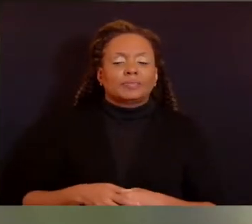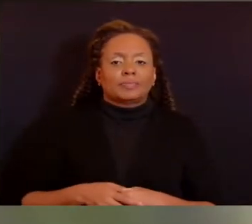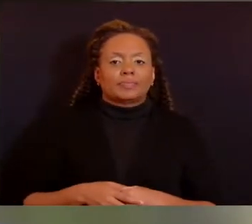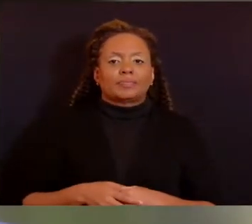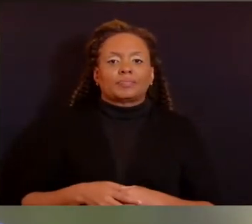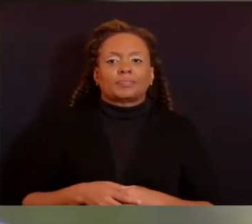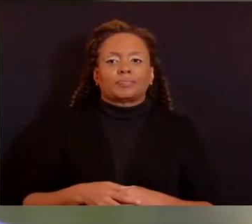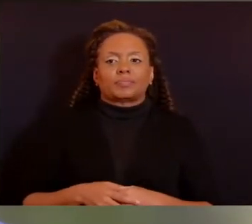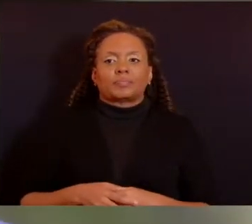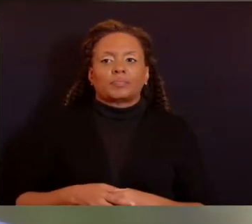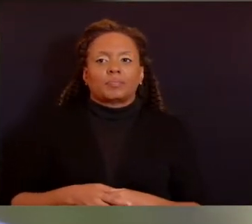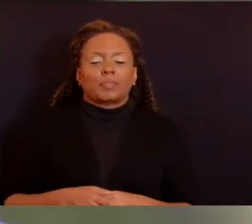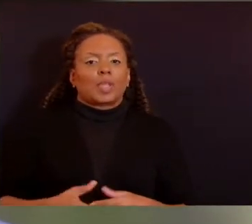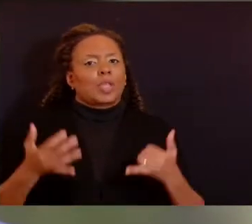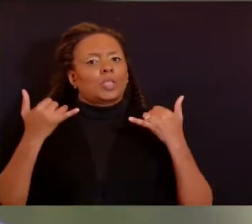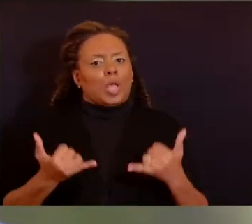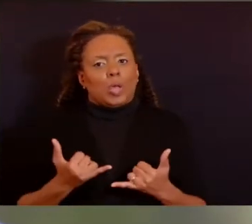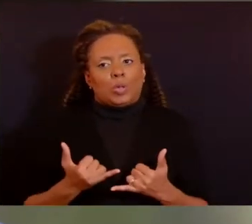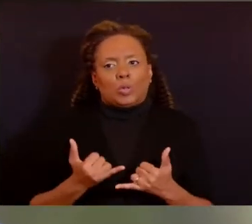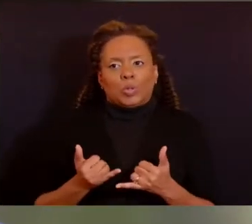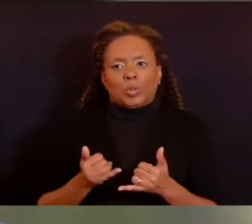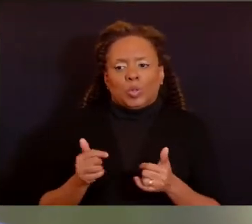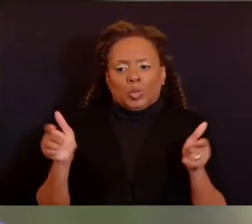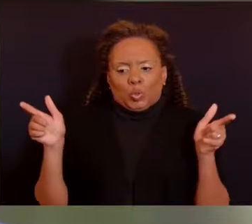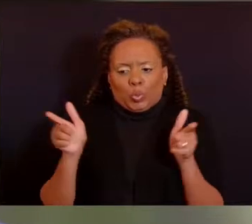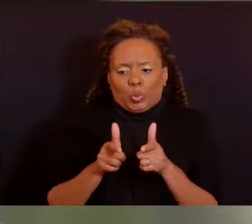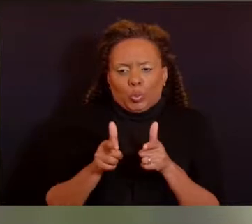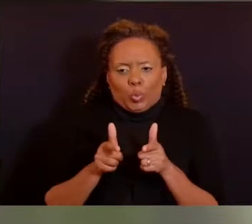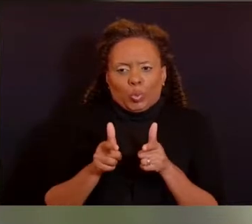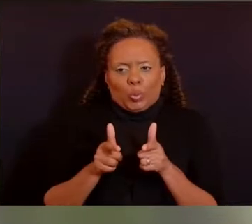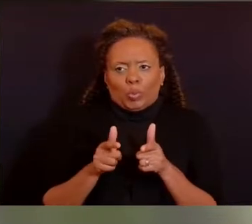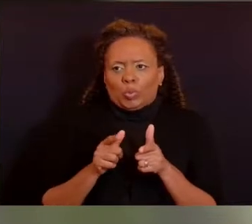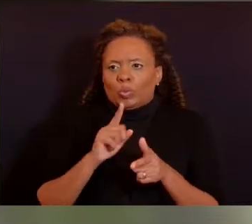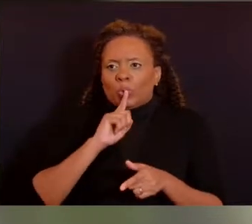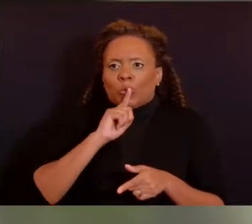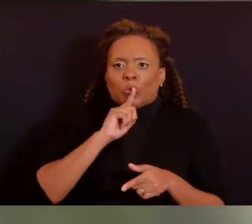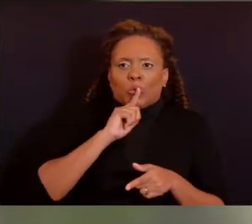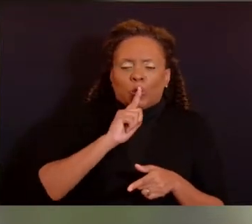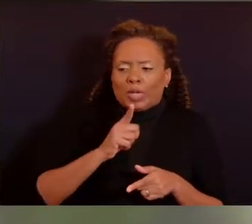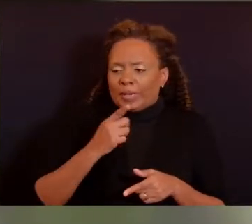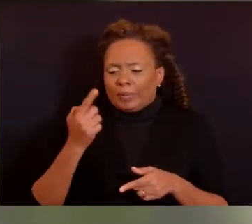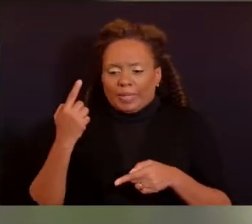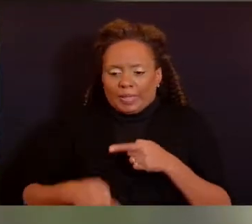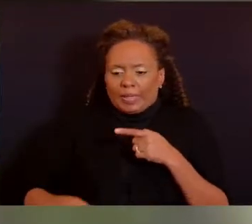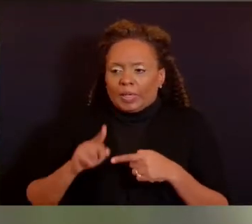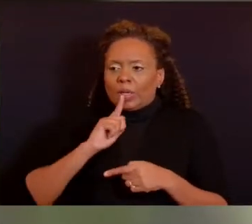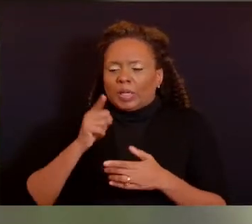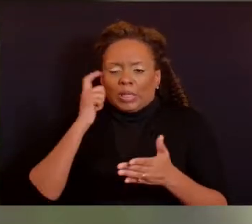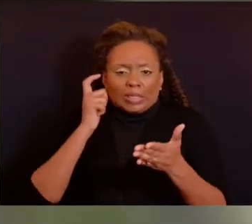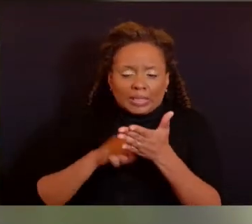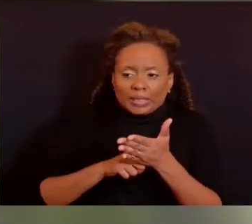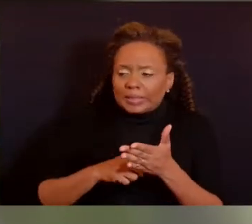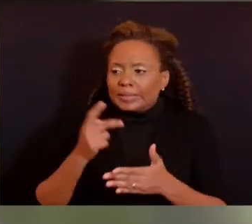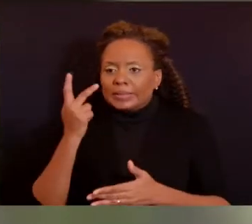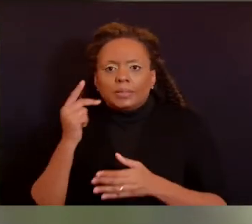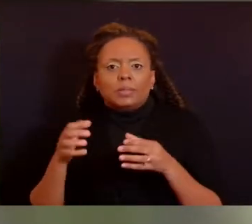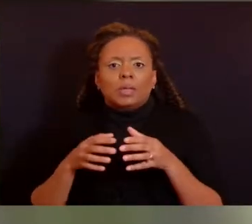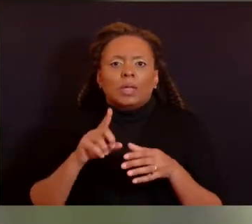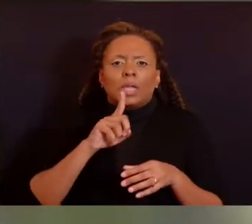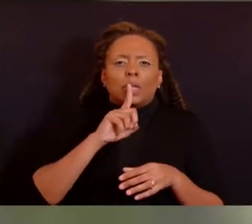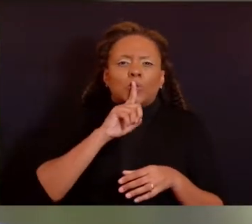Now, because of this very small feature, you can understand the difficulty, one, forecasting its track, forecasting the intensity, and